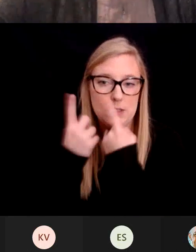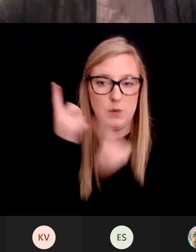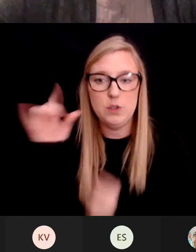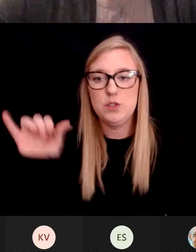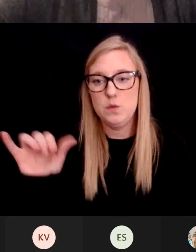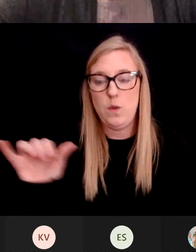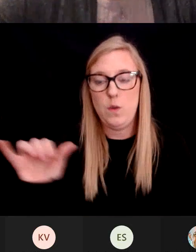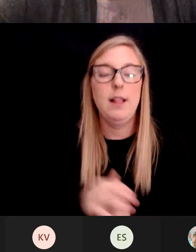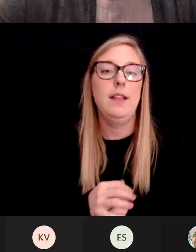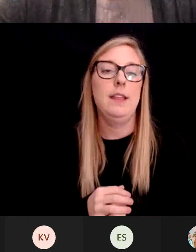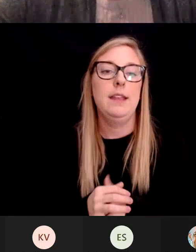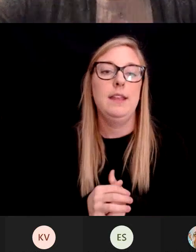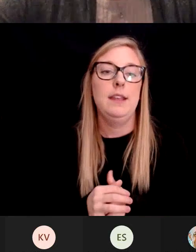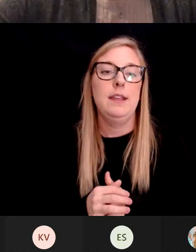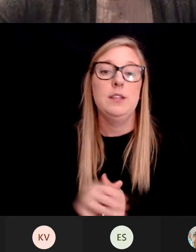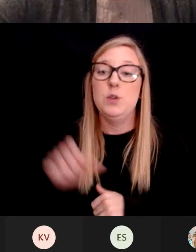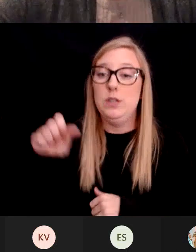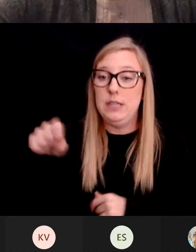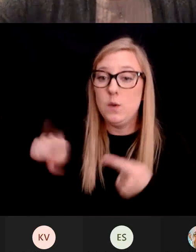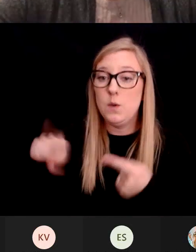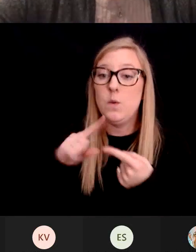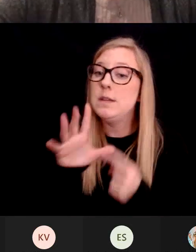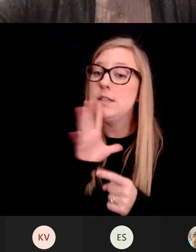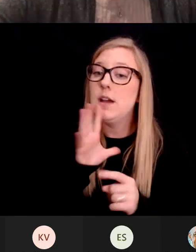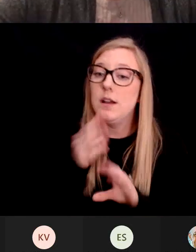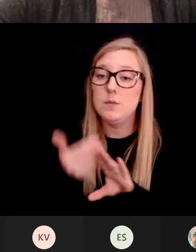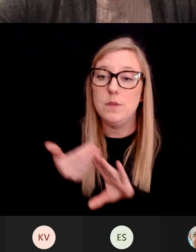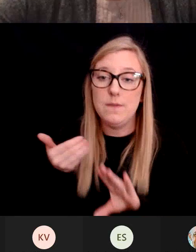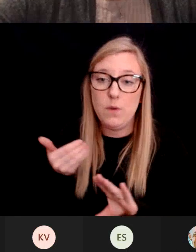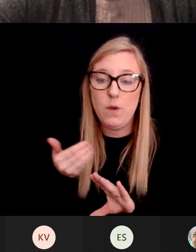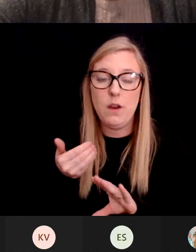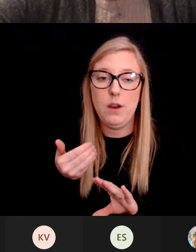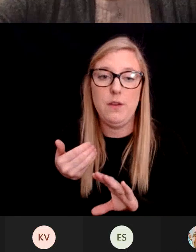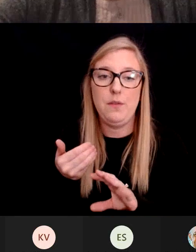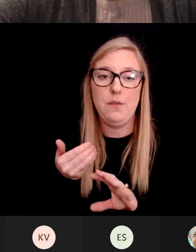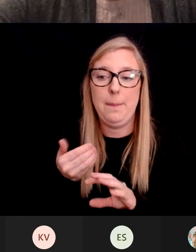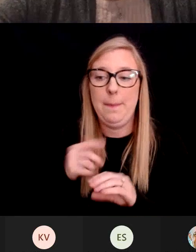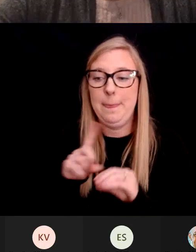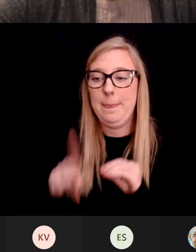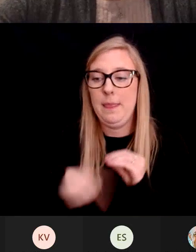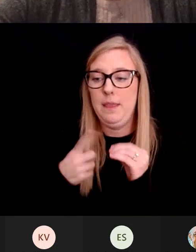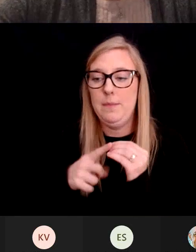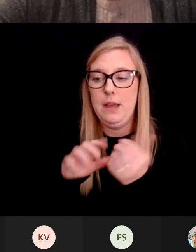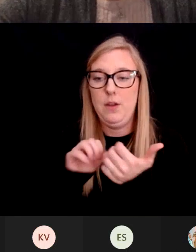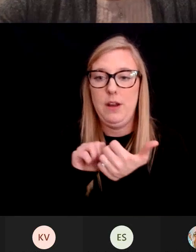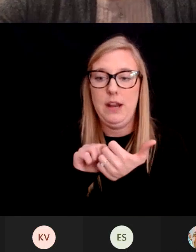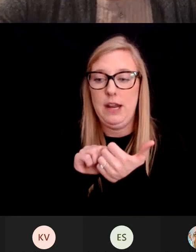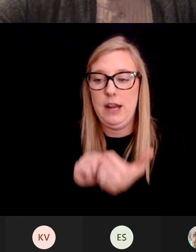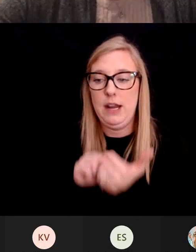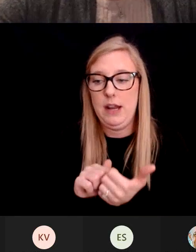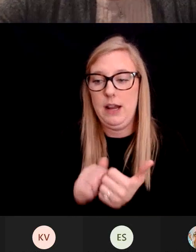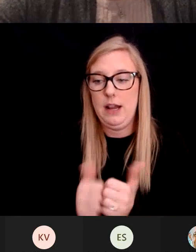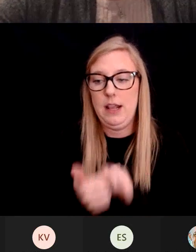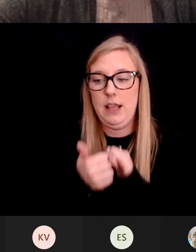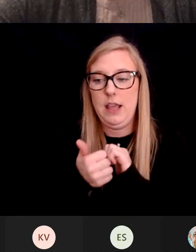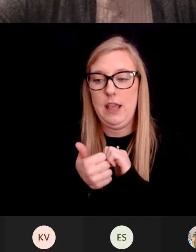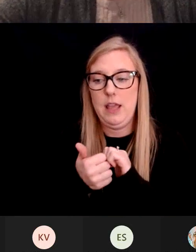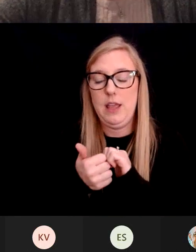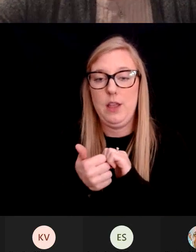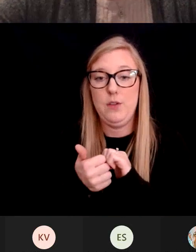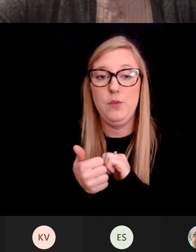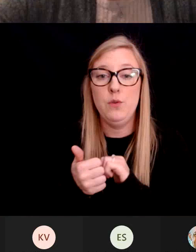So yes, when we talked earlier about how we've learned to bake accessibility into really every stage